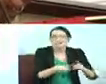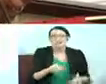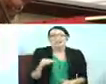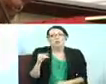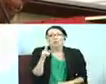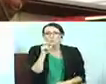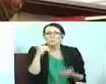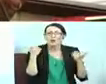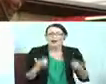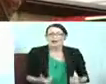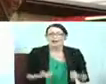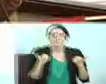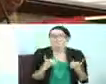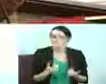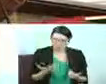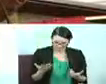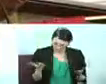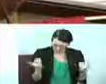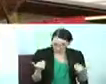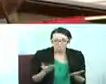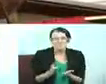am.